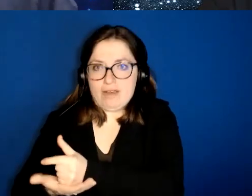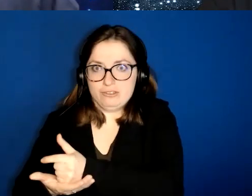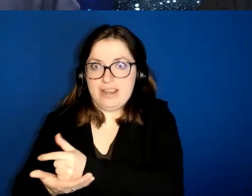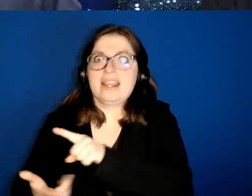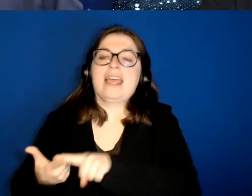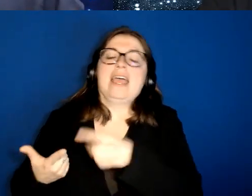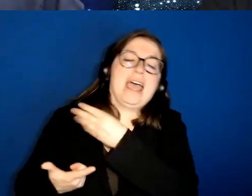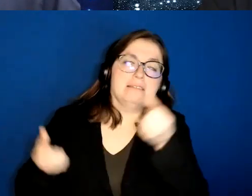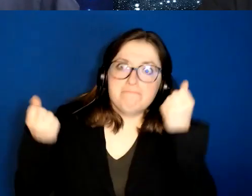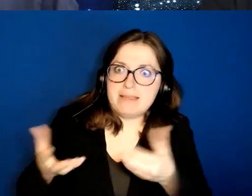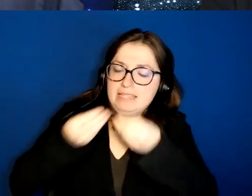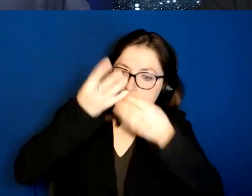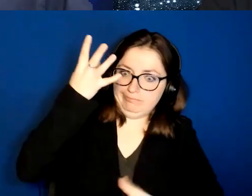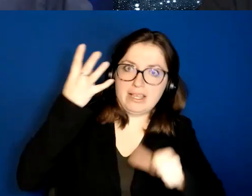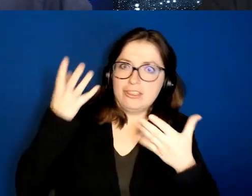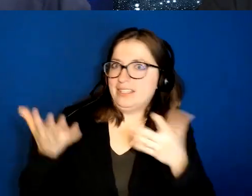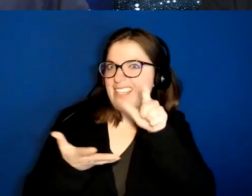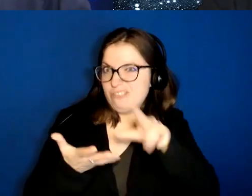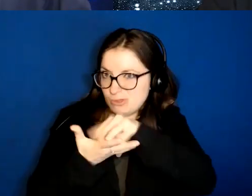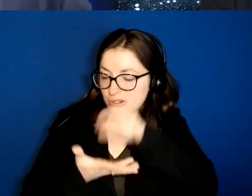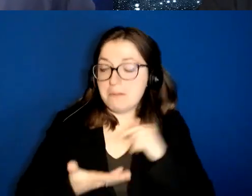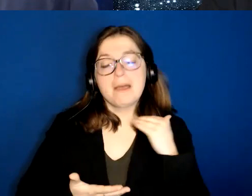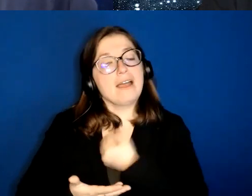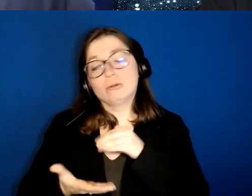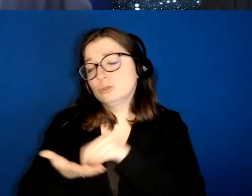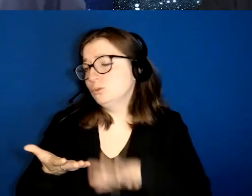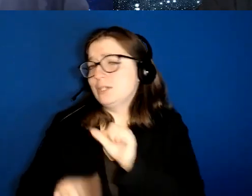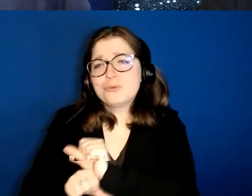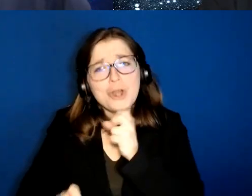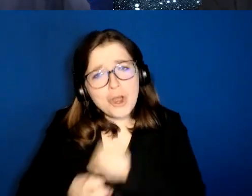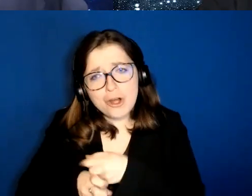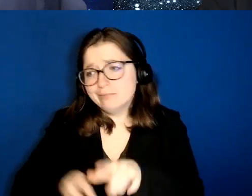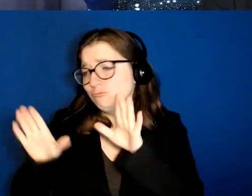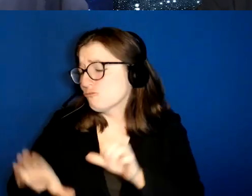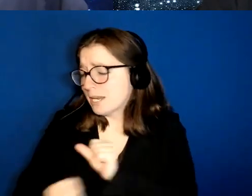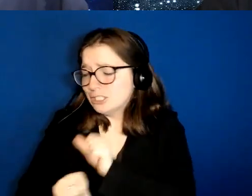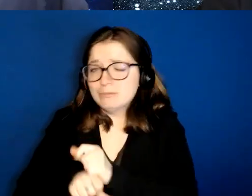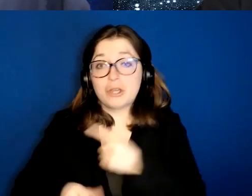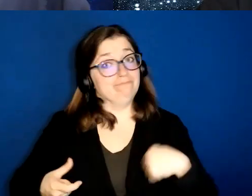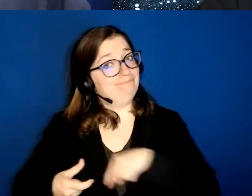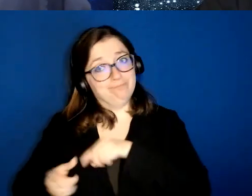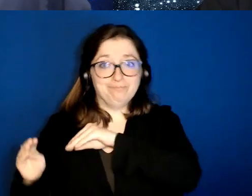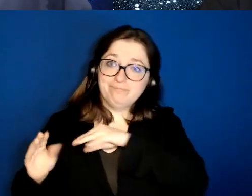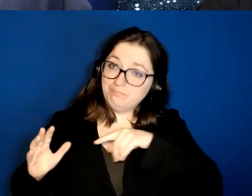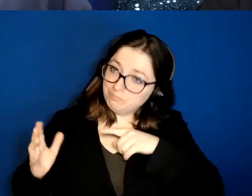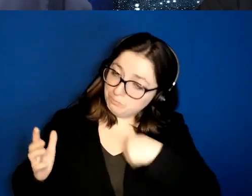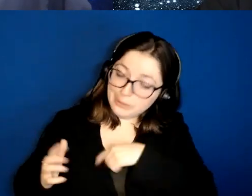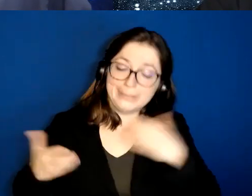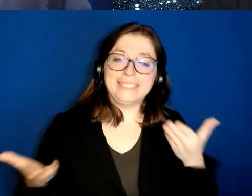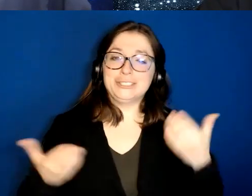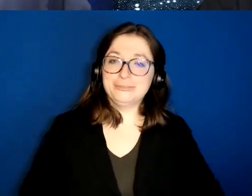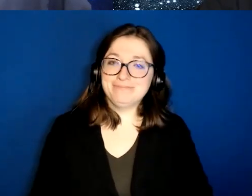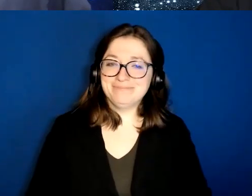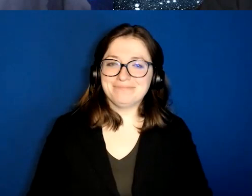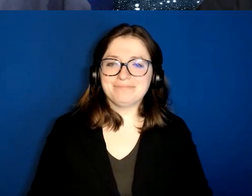things they've got to do. Our students work hard though, and they do a great job of it. So, here we are. Yeah. And what about